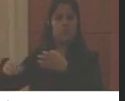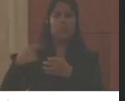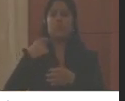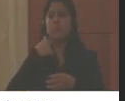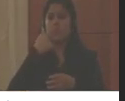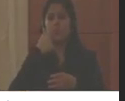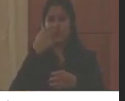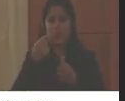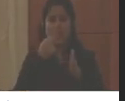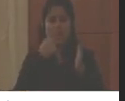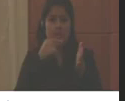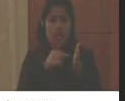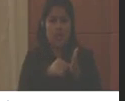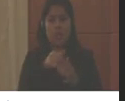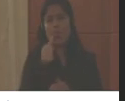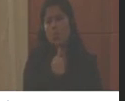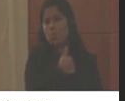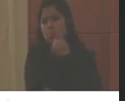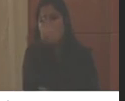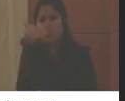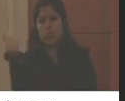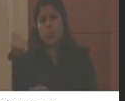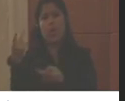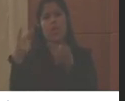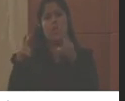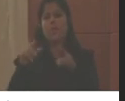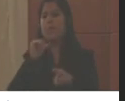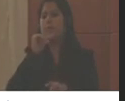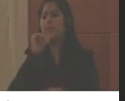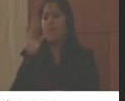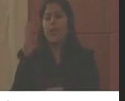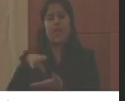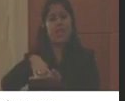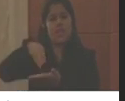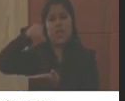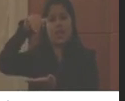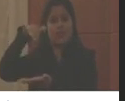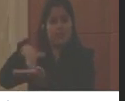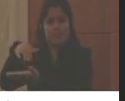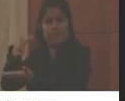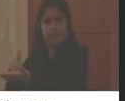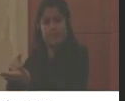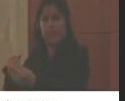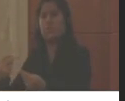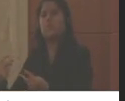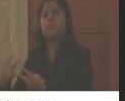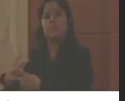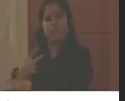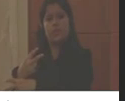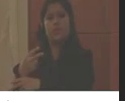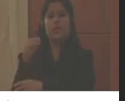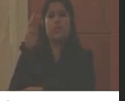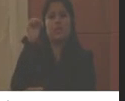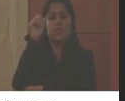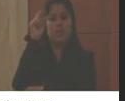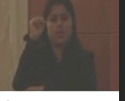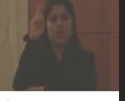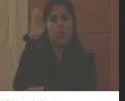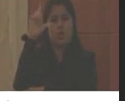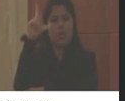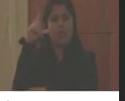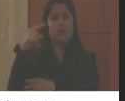states. It's relevant to mention the example of another phenomenon which did not hit ground and caused severe